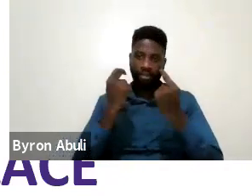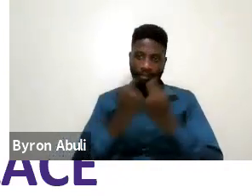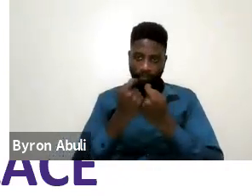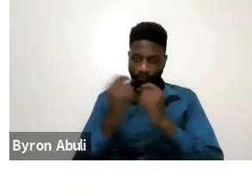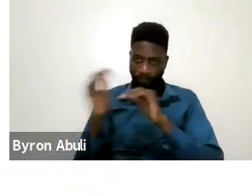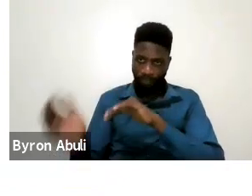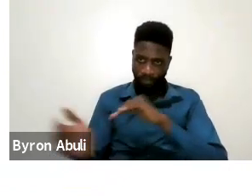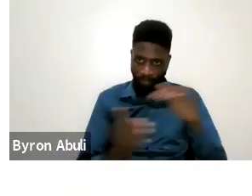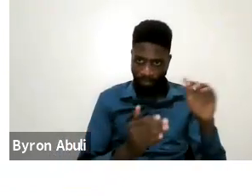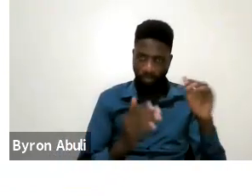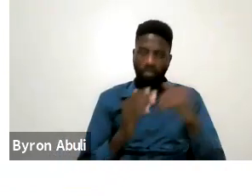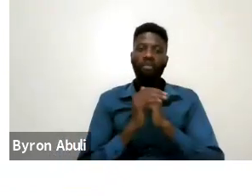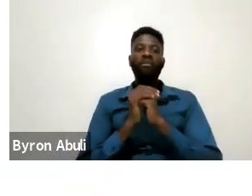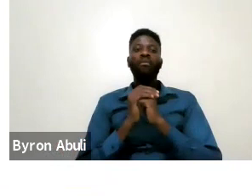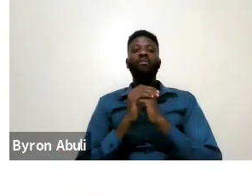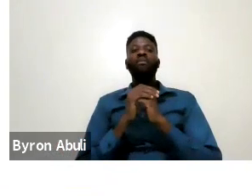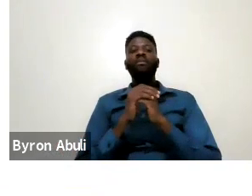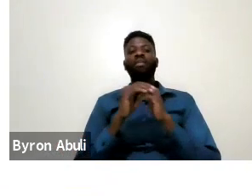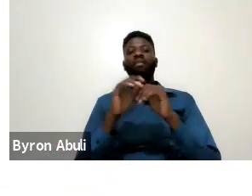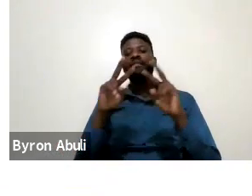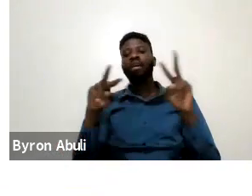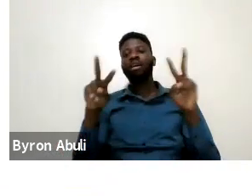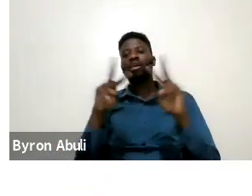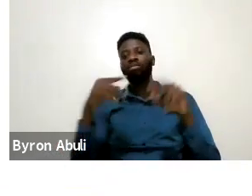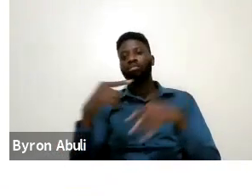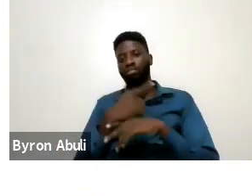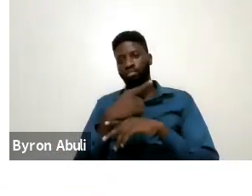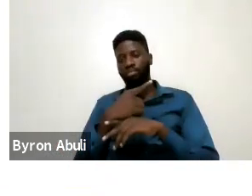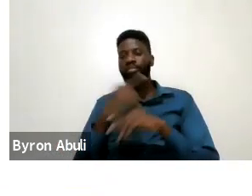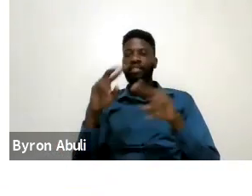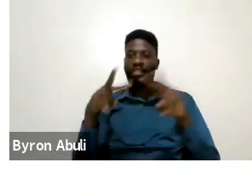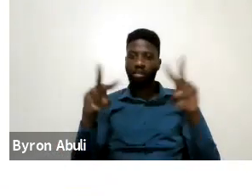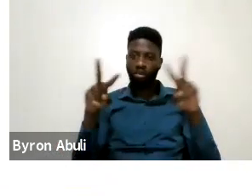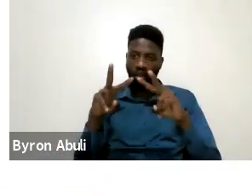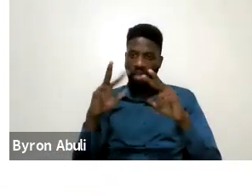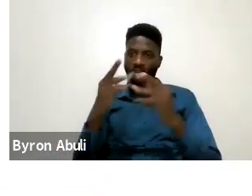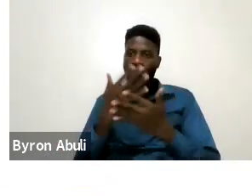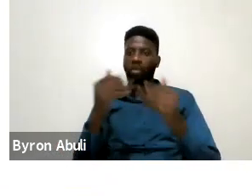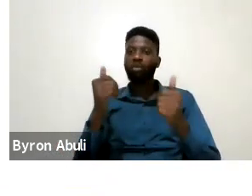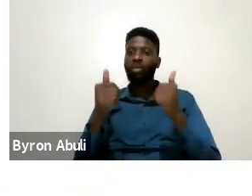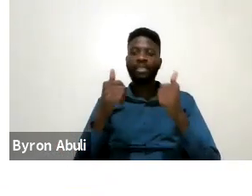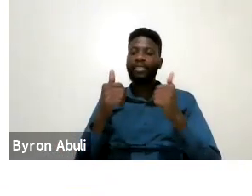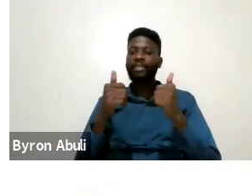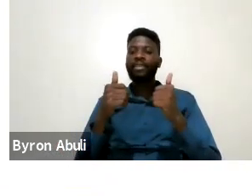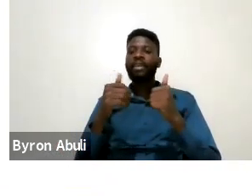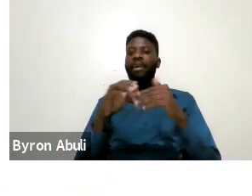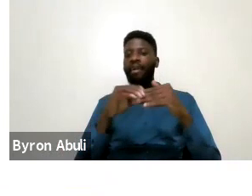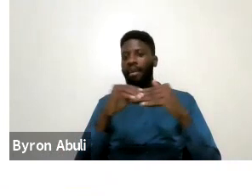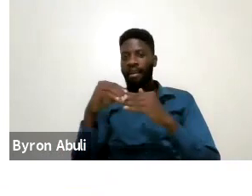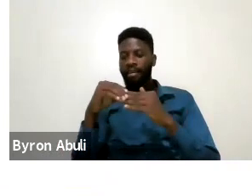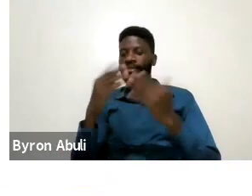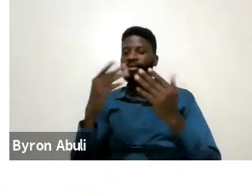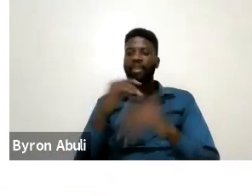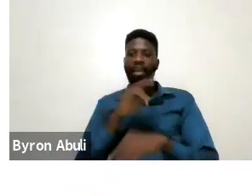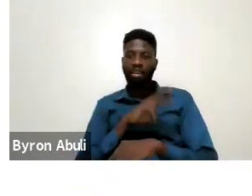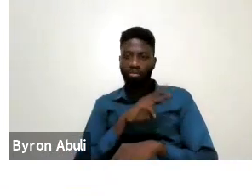values, and values are basic and fundamental that guide or motivate attitudes or actions. They help us